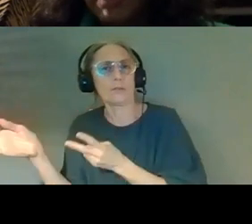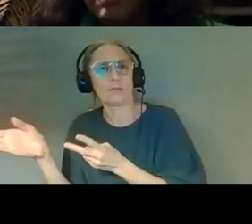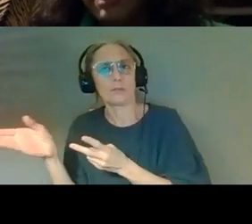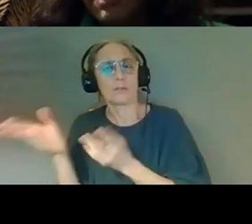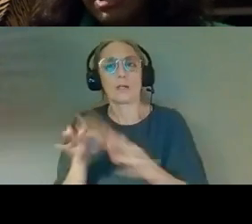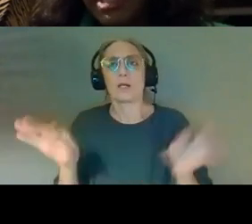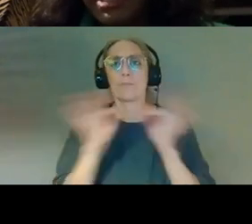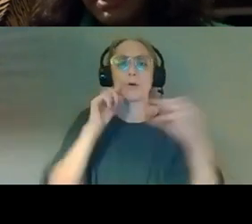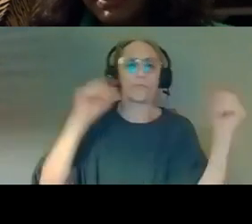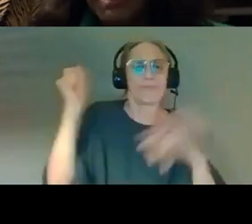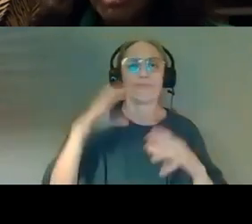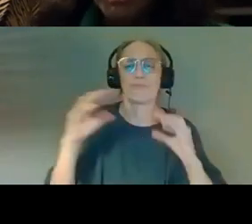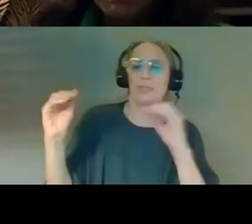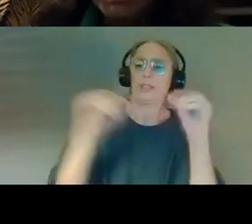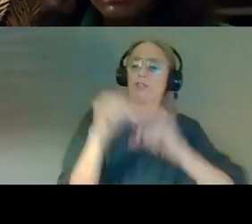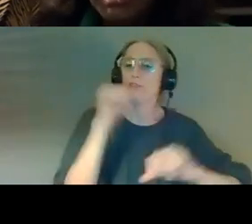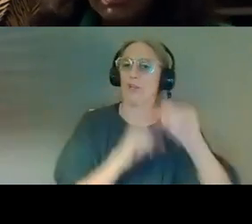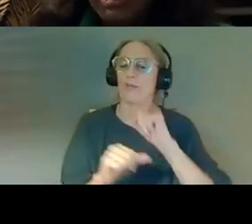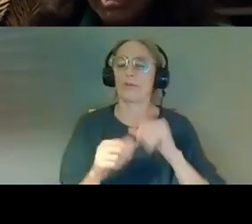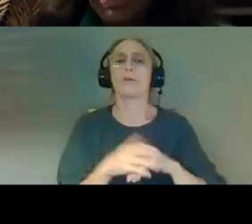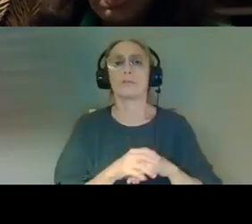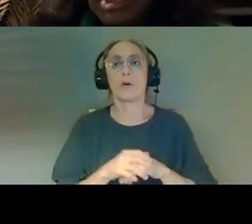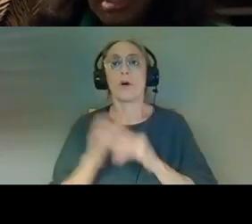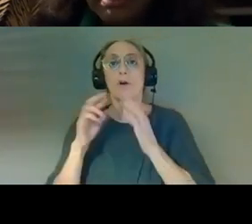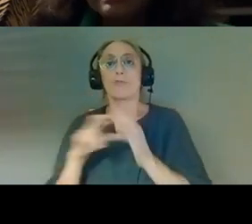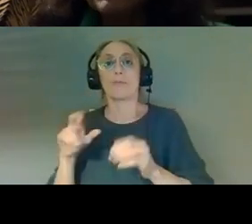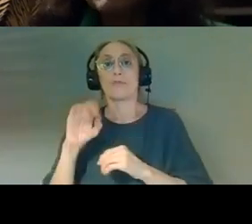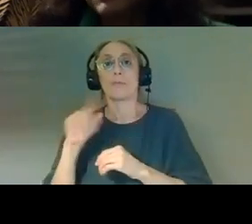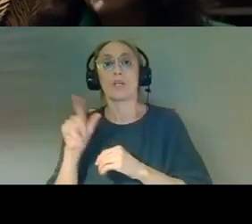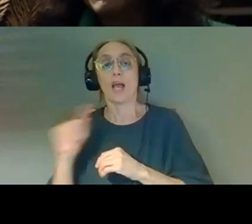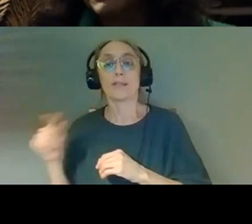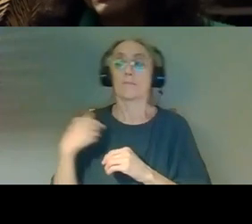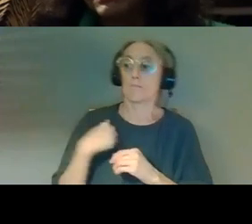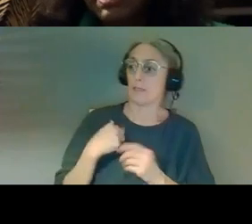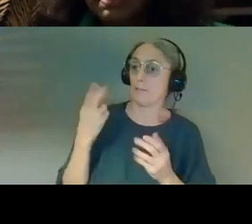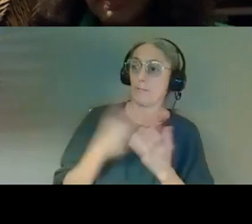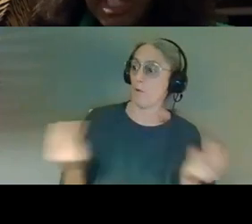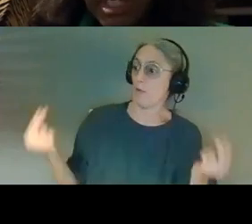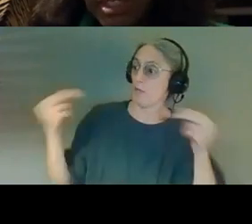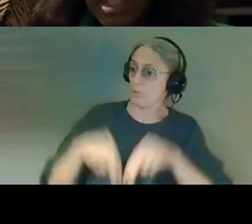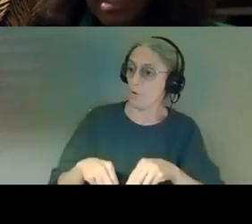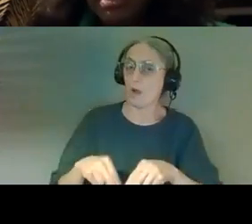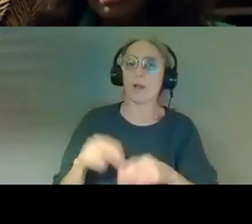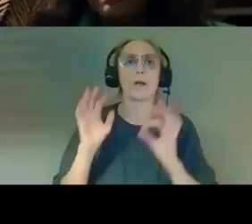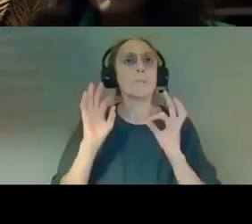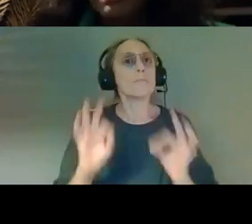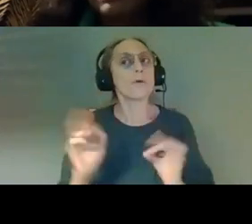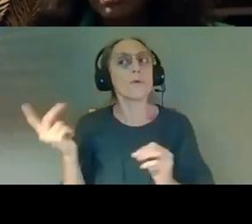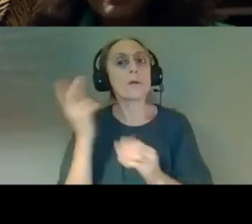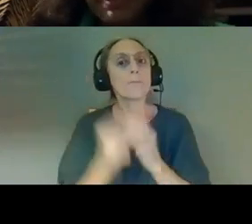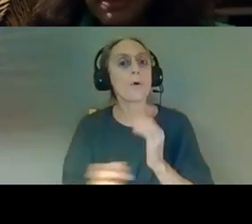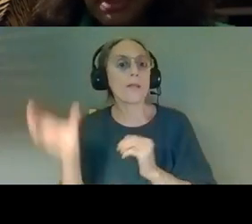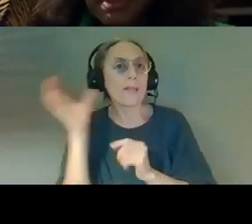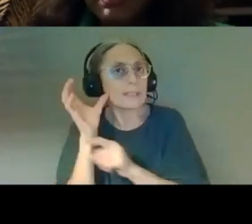and Ramirez and I here, listening to what the issues are. You've conducted the survey. You've talked to